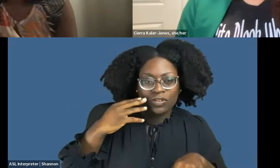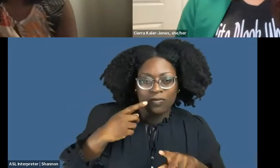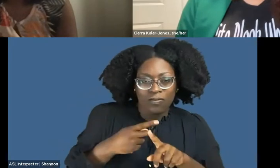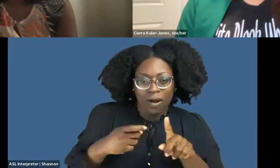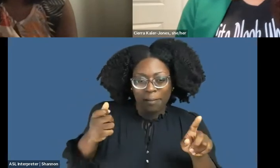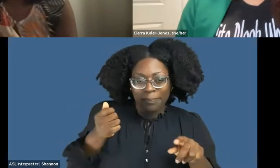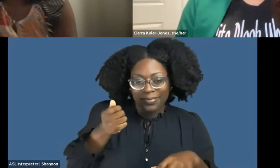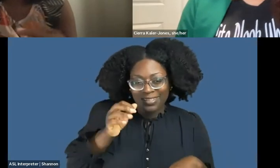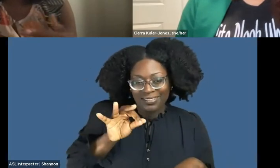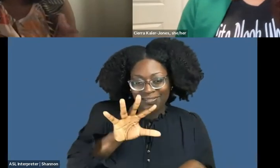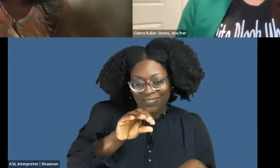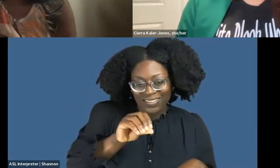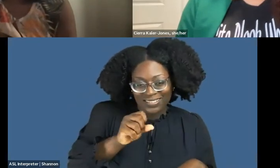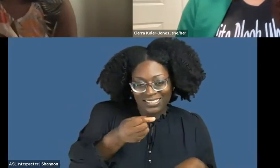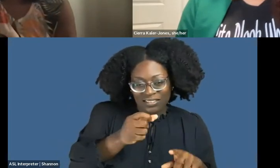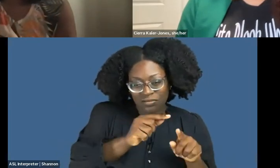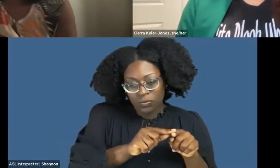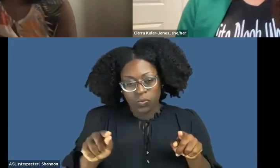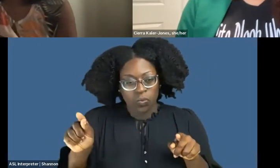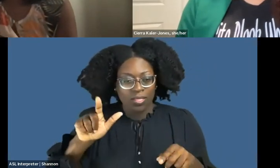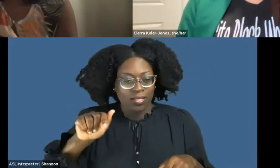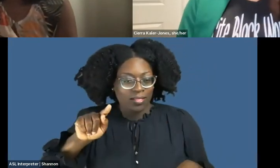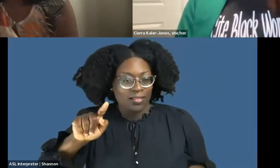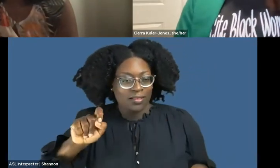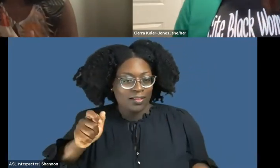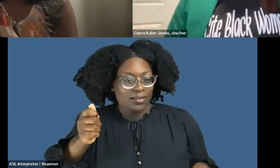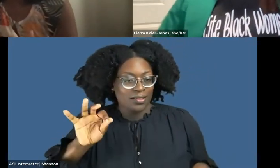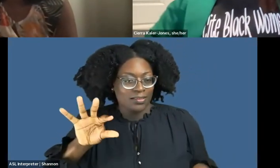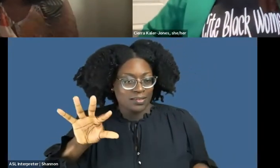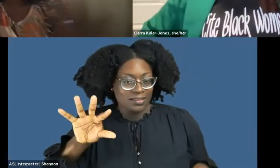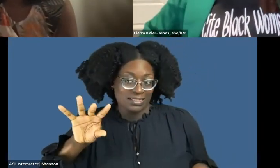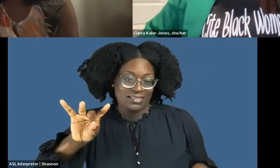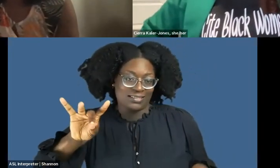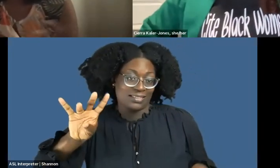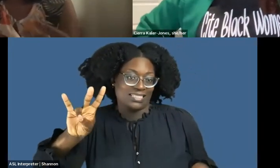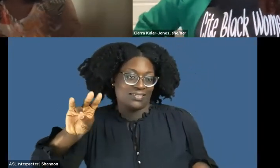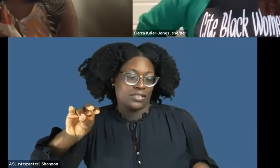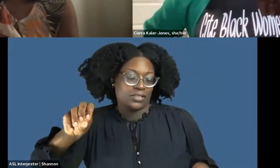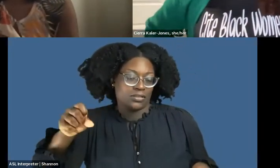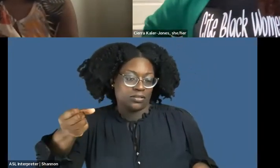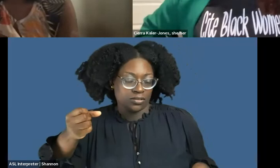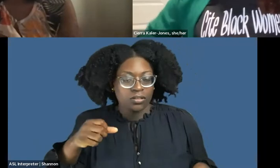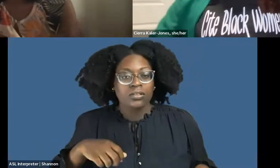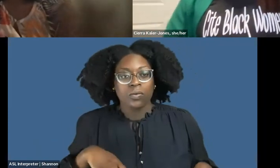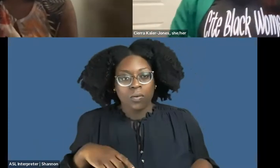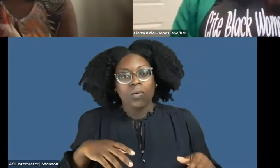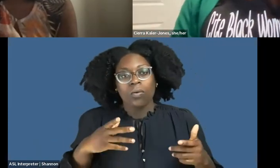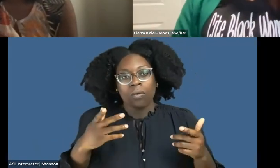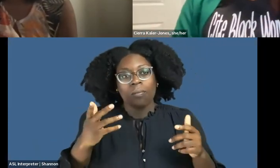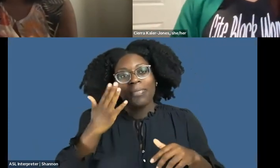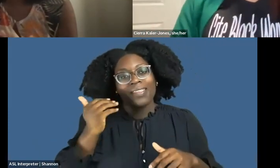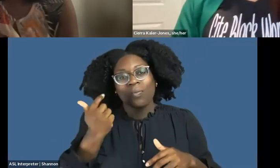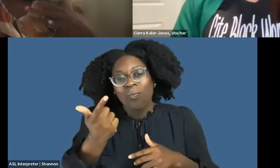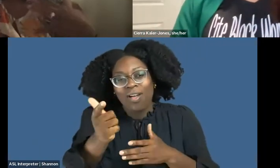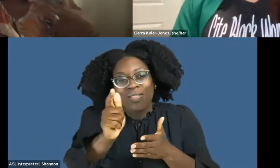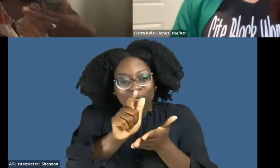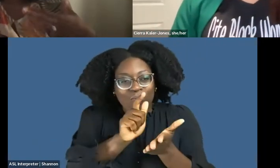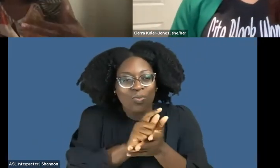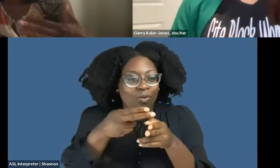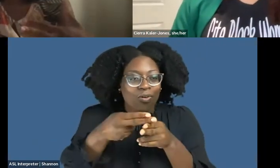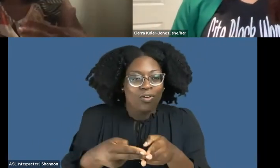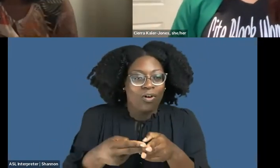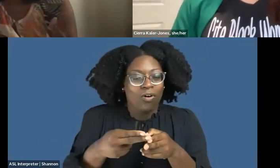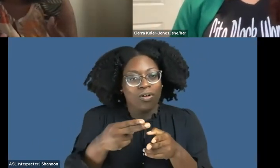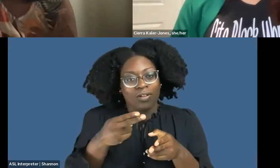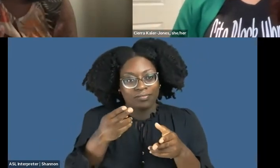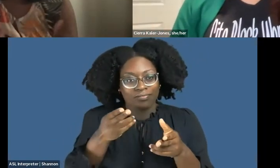70s. So under the Freedom of Information Act, I'm able to get, you know, some of the records released. They're always heavily redacted. You never know if you